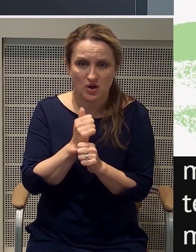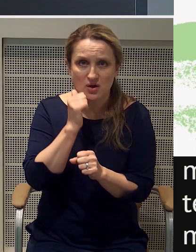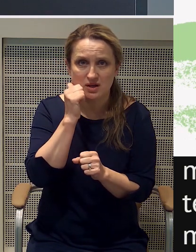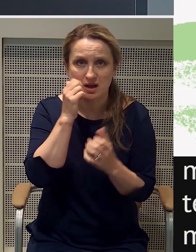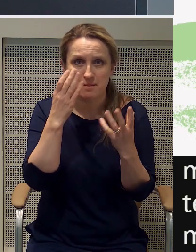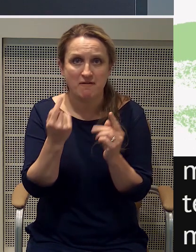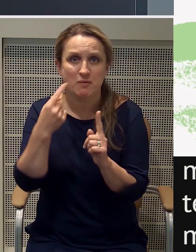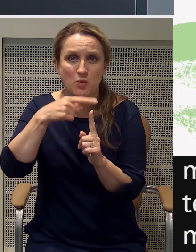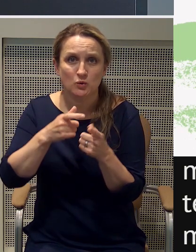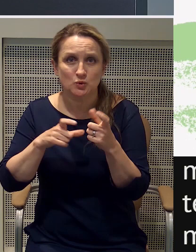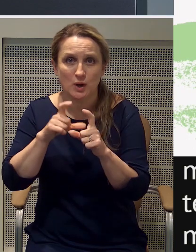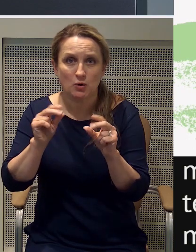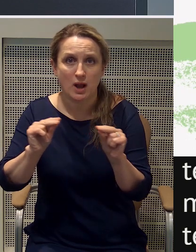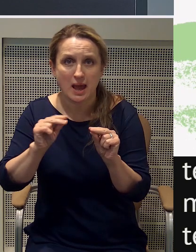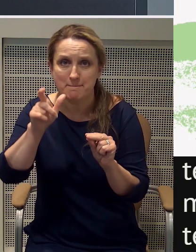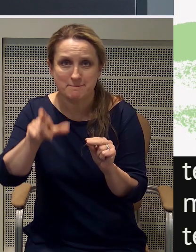is optimal.